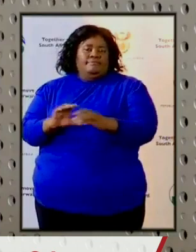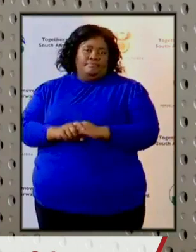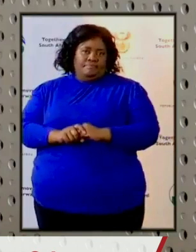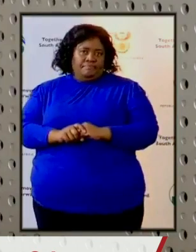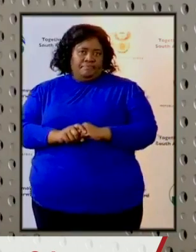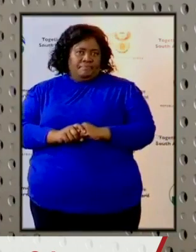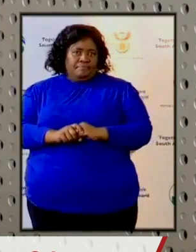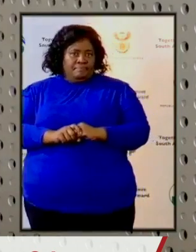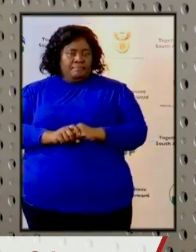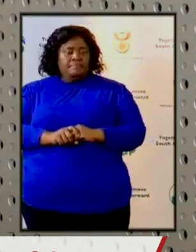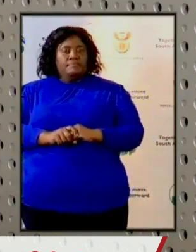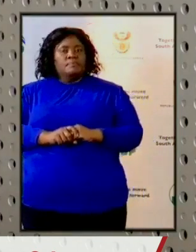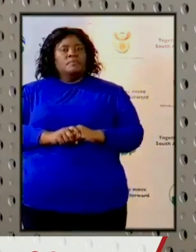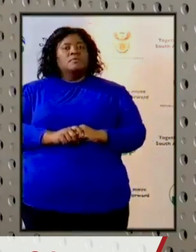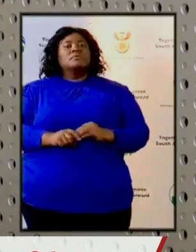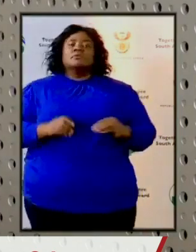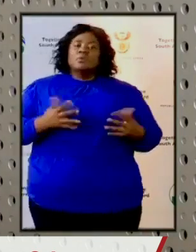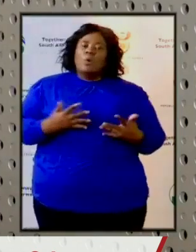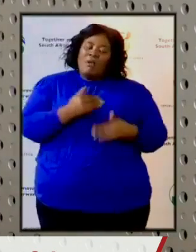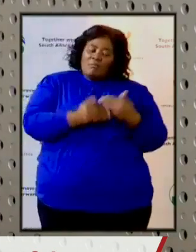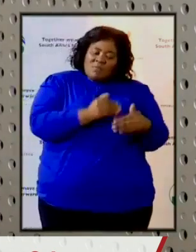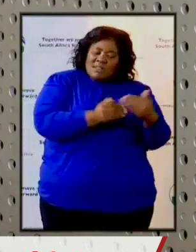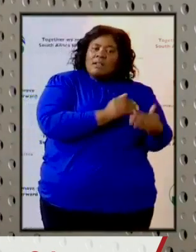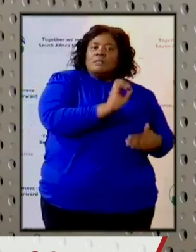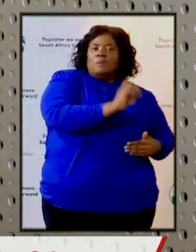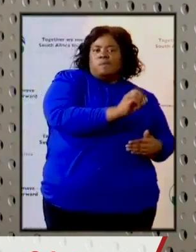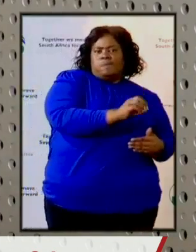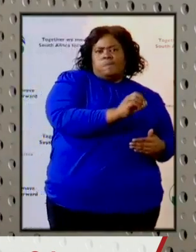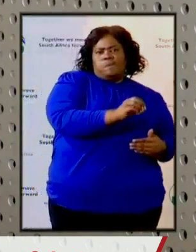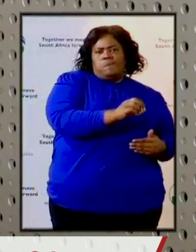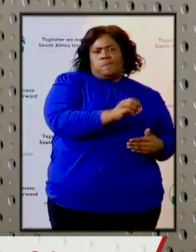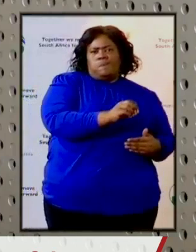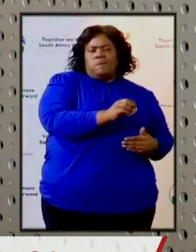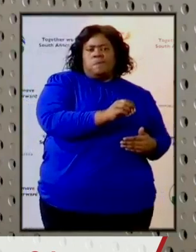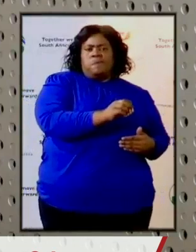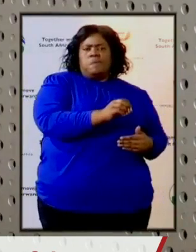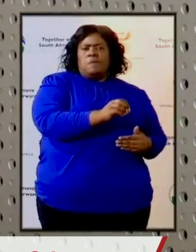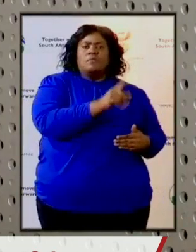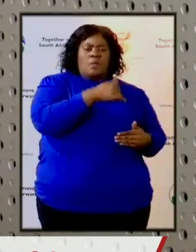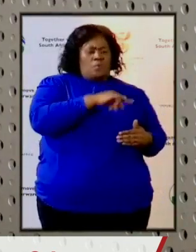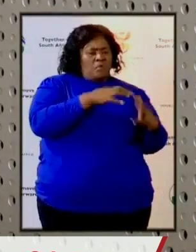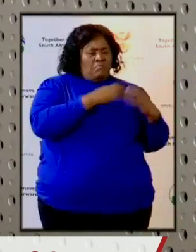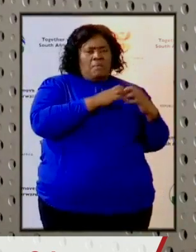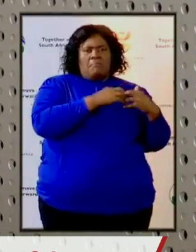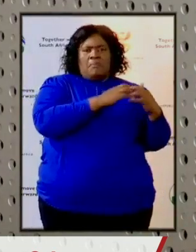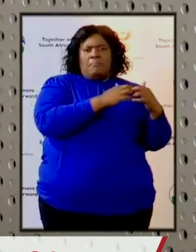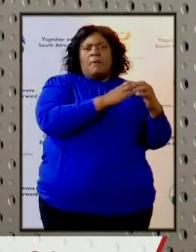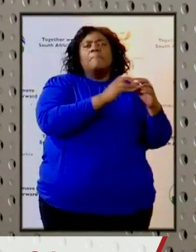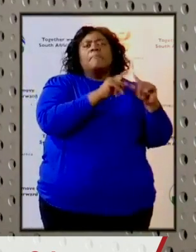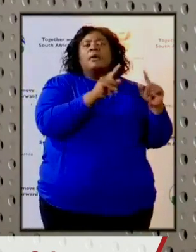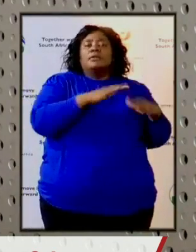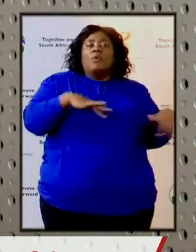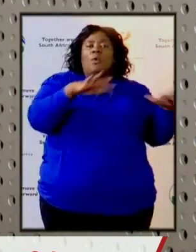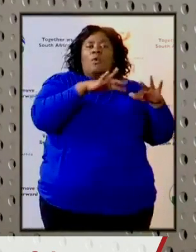So there are procedures that are being put in place, but everyone